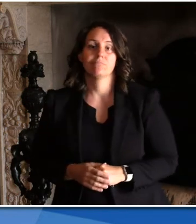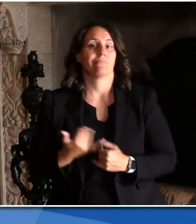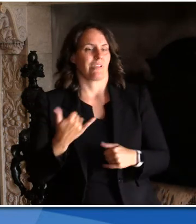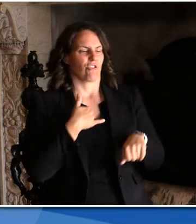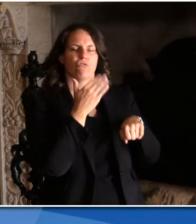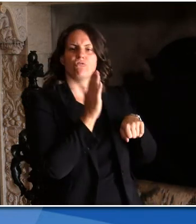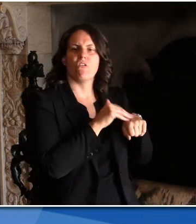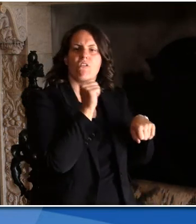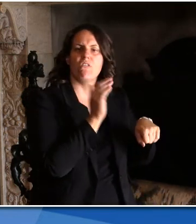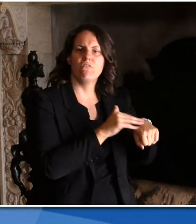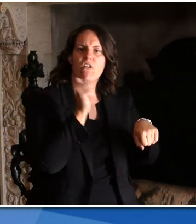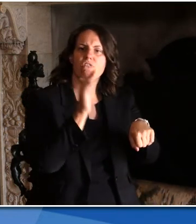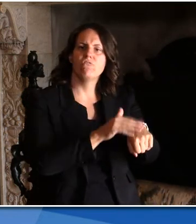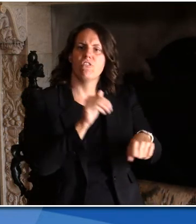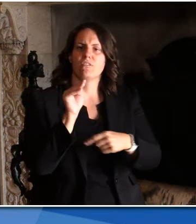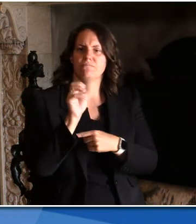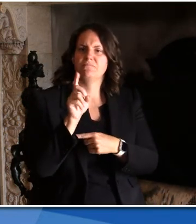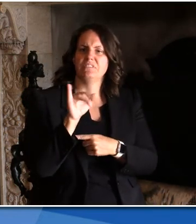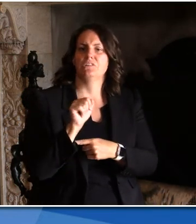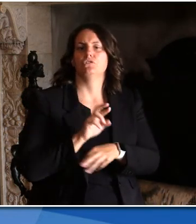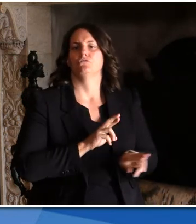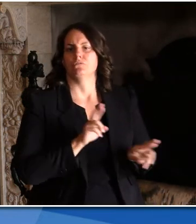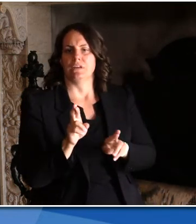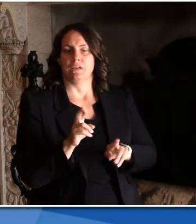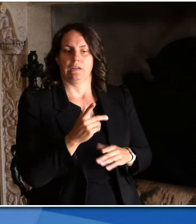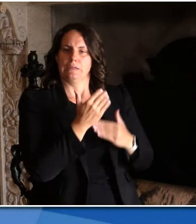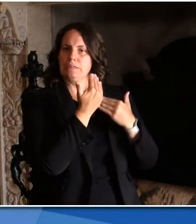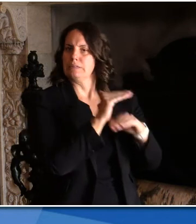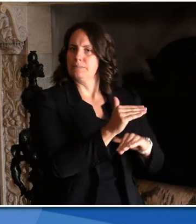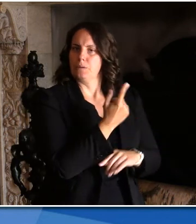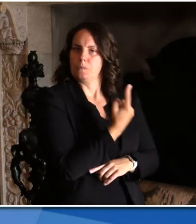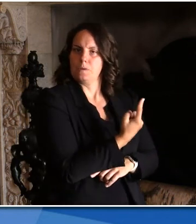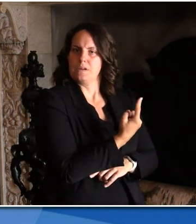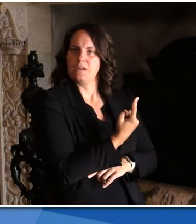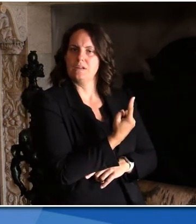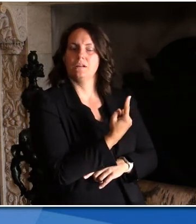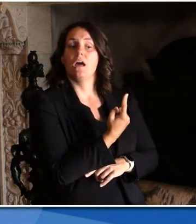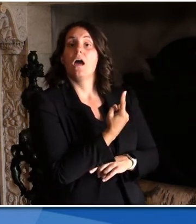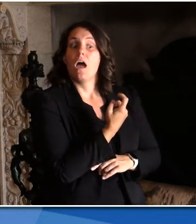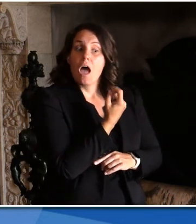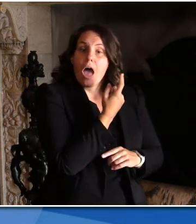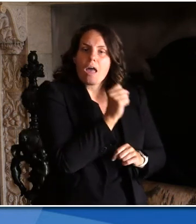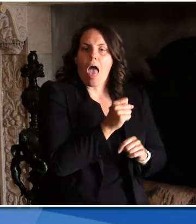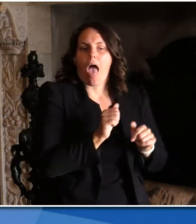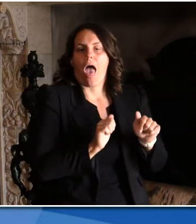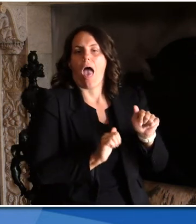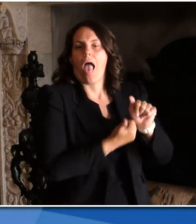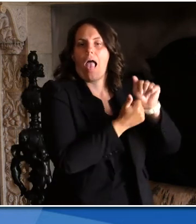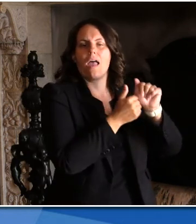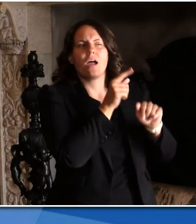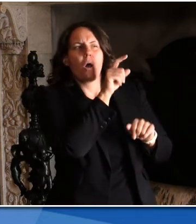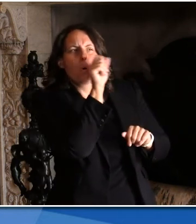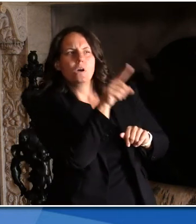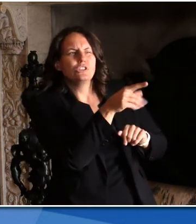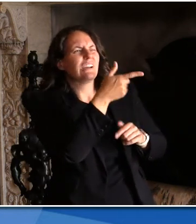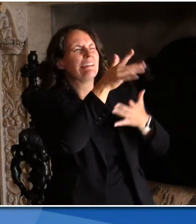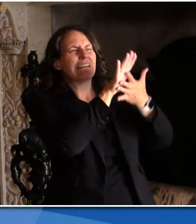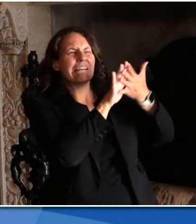will allow for one question and a follow-up. And we'll begin this afternoon with David Wahlberg from the Wisconsin State Journal.